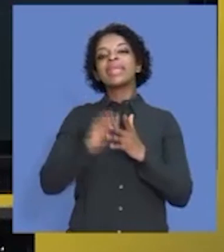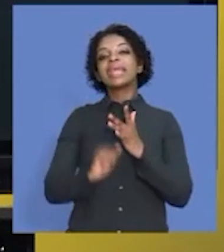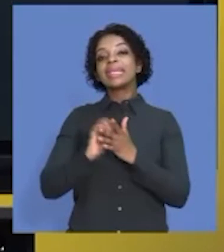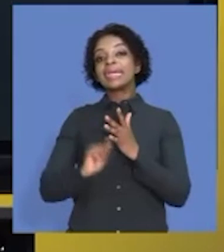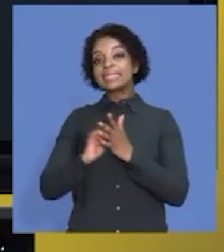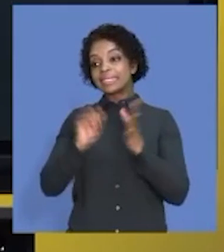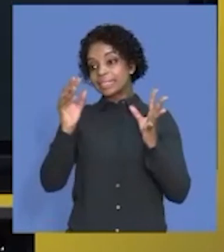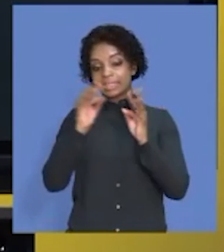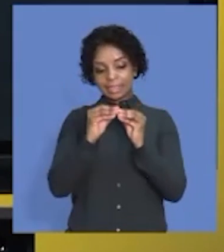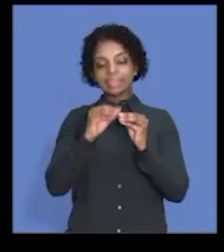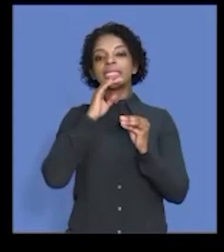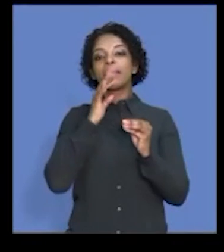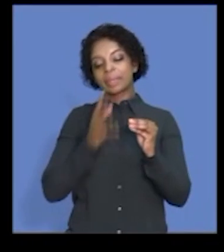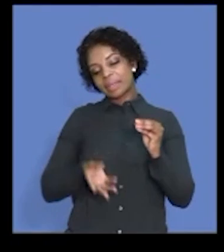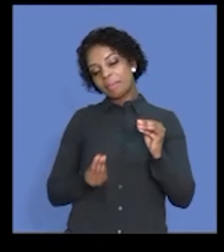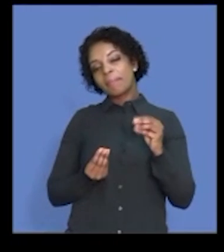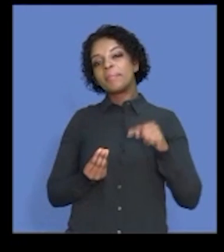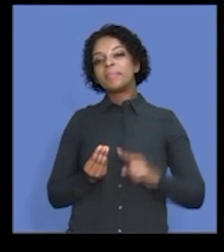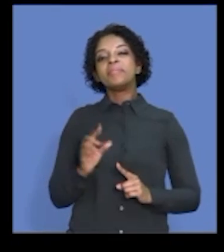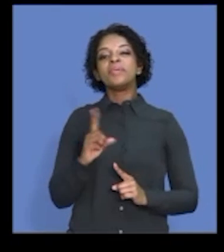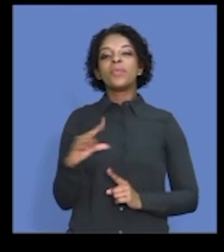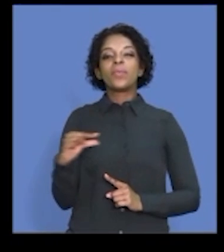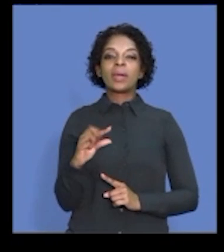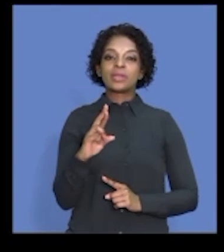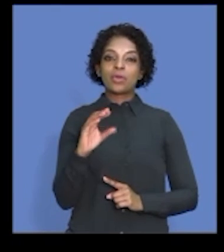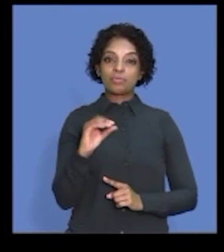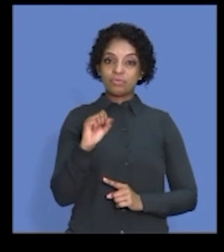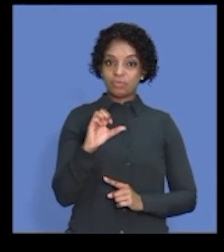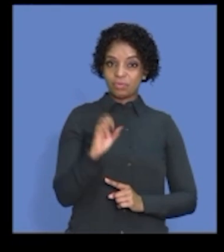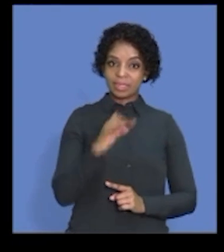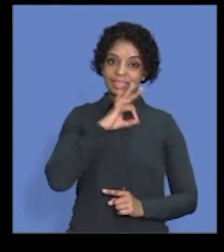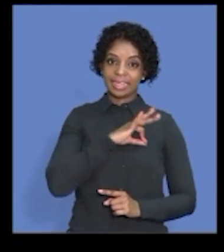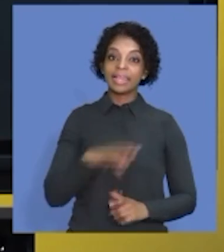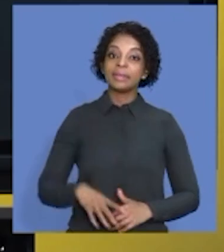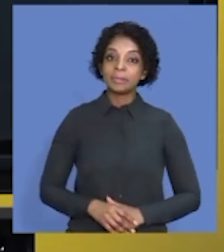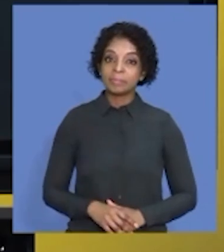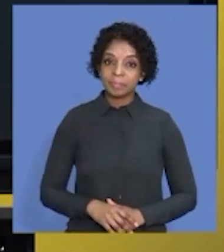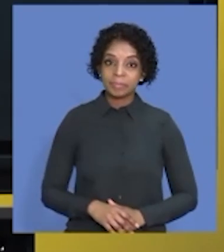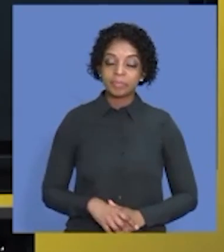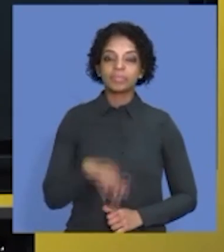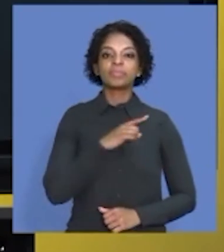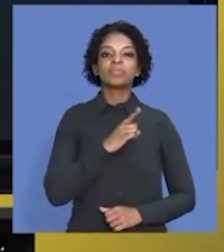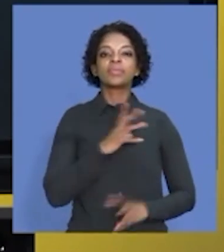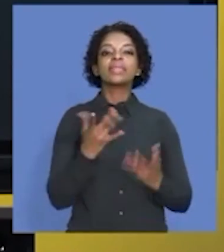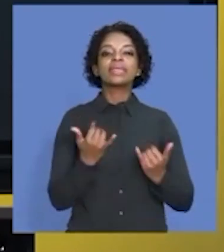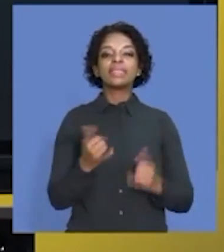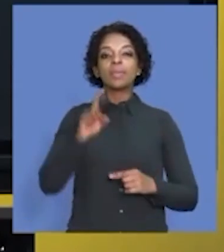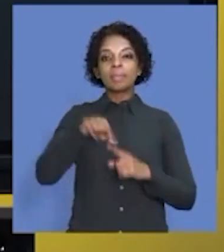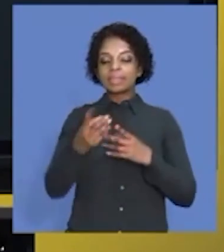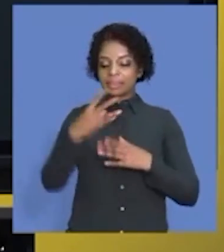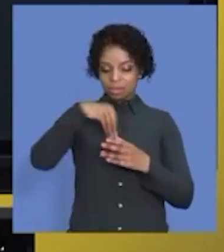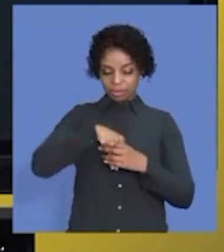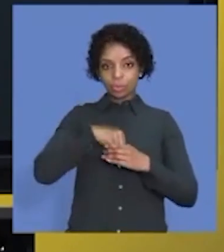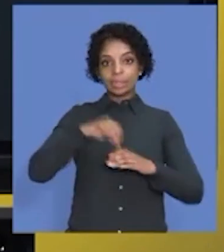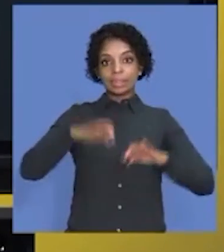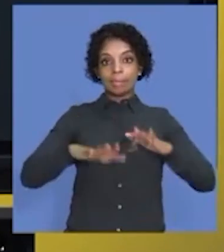Okay, moving on to the next one. How do we deal with it in the balance sheet? Remember, because they were omitted, you have to include them